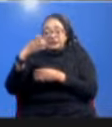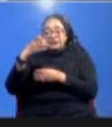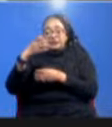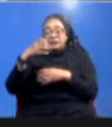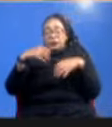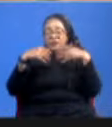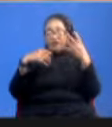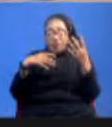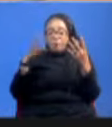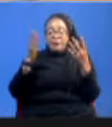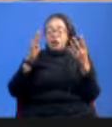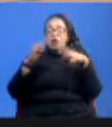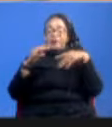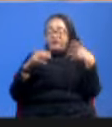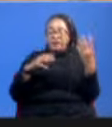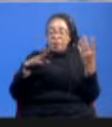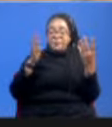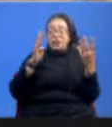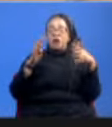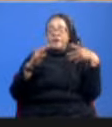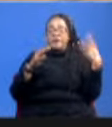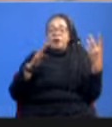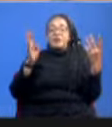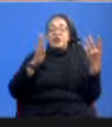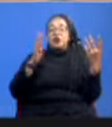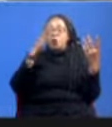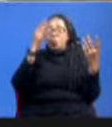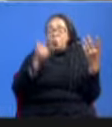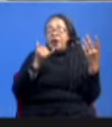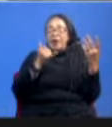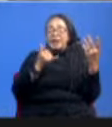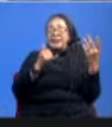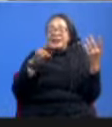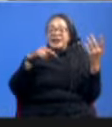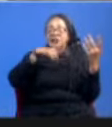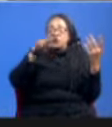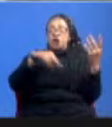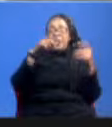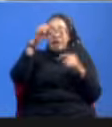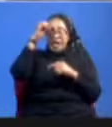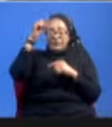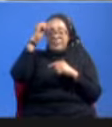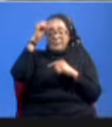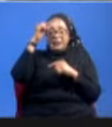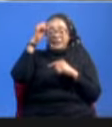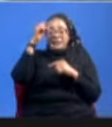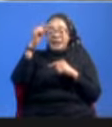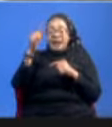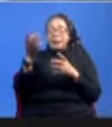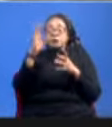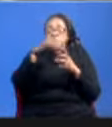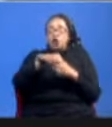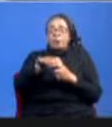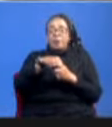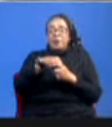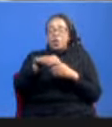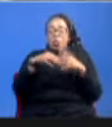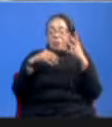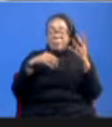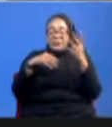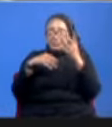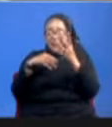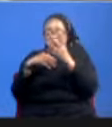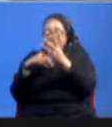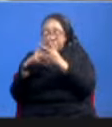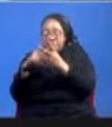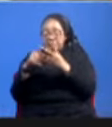4 billion, 4 billion, 4 billion. Why can't the national government absorb 4 of those pieces and